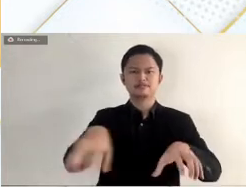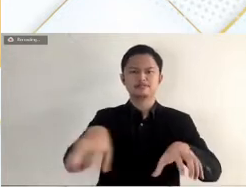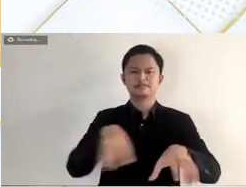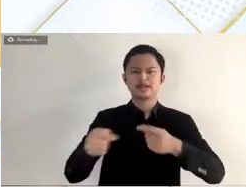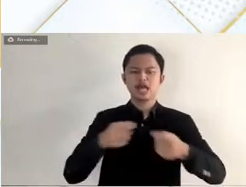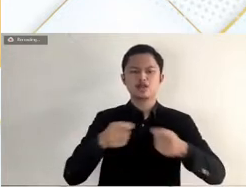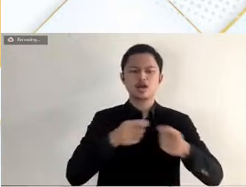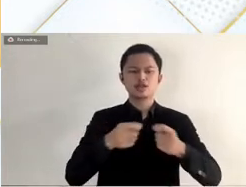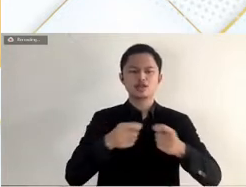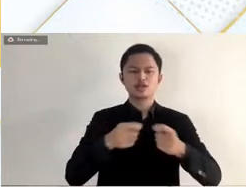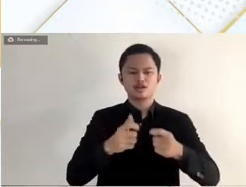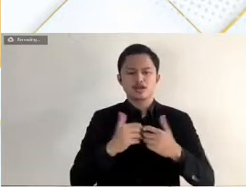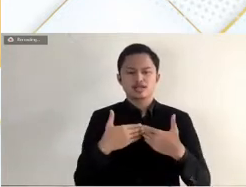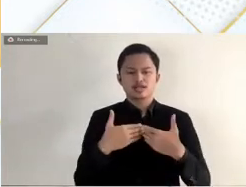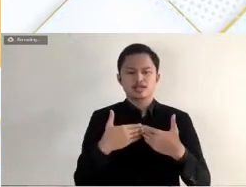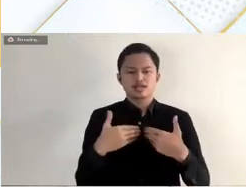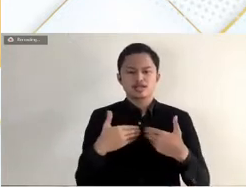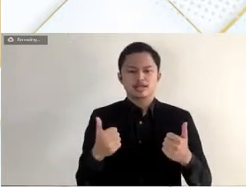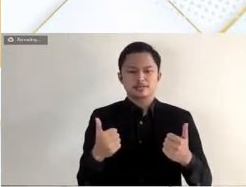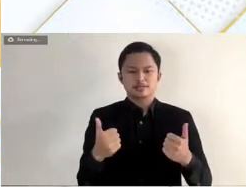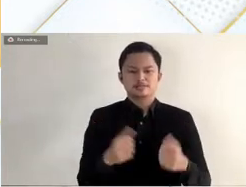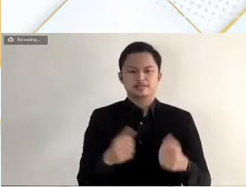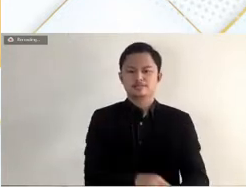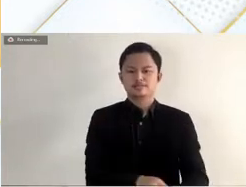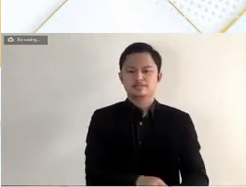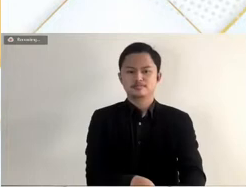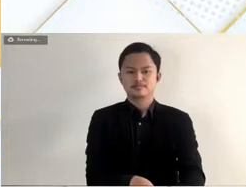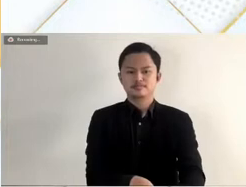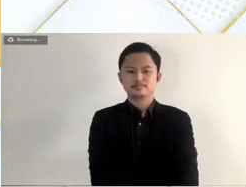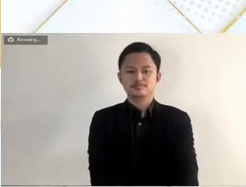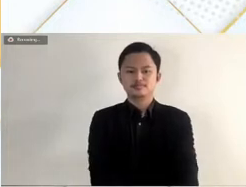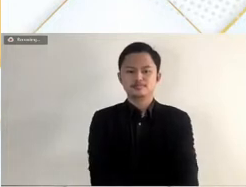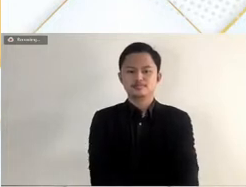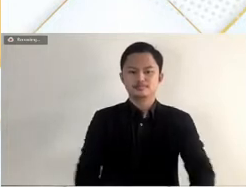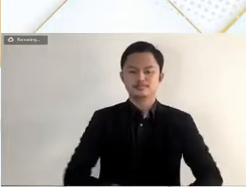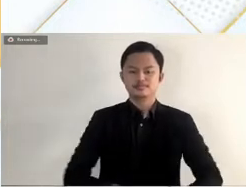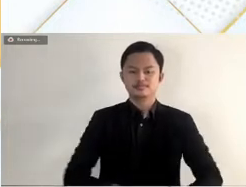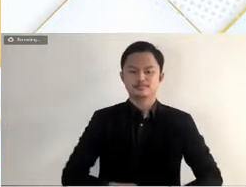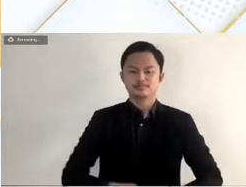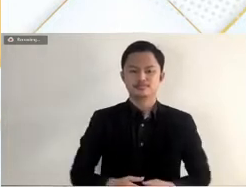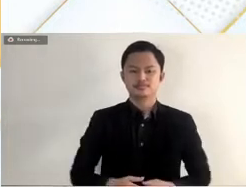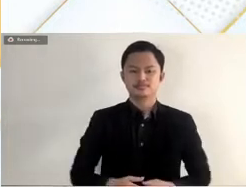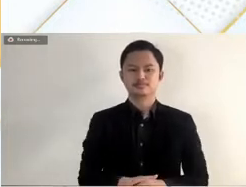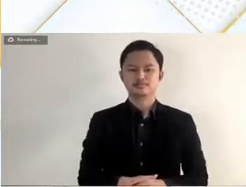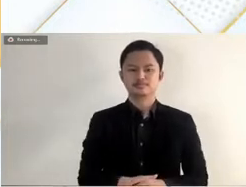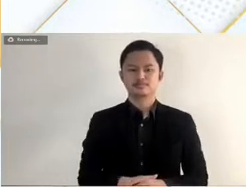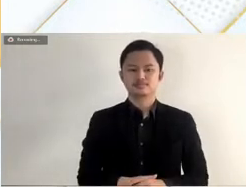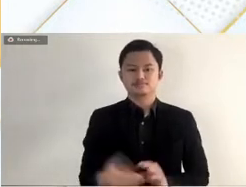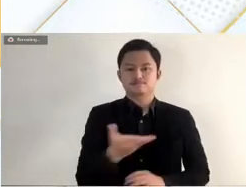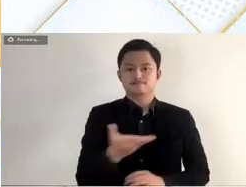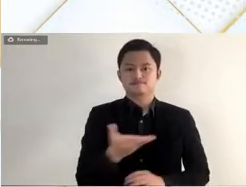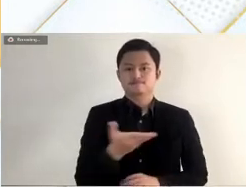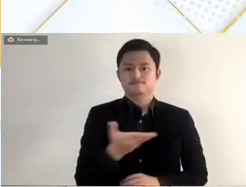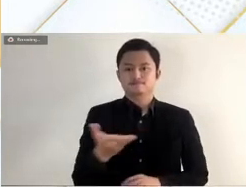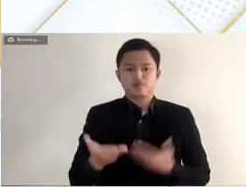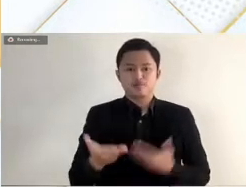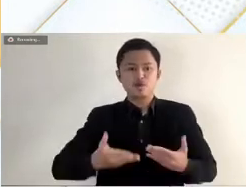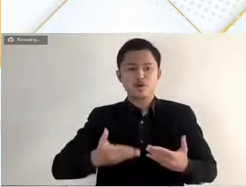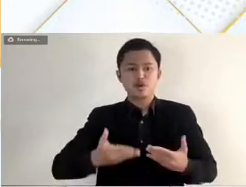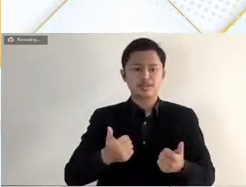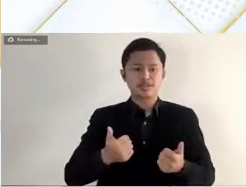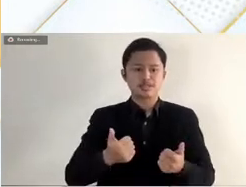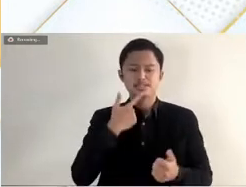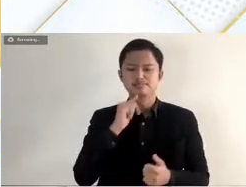know, we are at the same time concerned by the fact that those nations who are unable to properly equip their